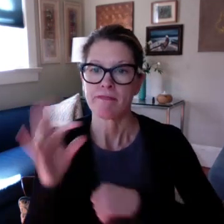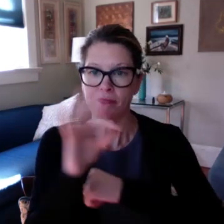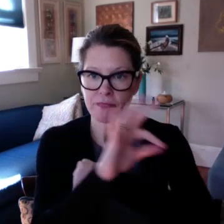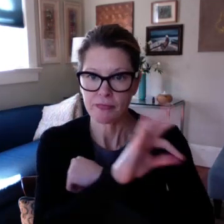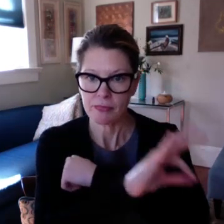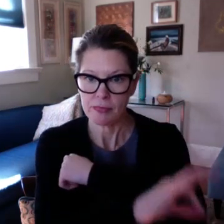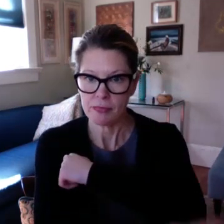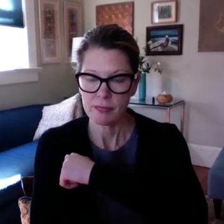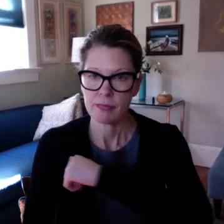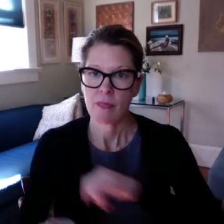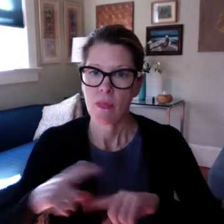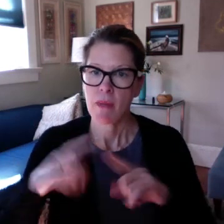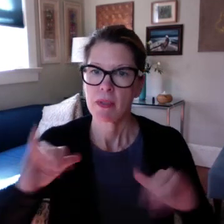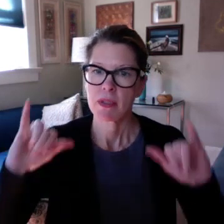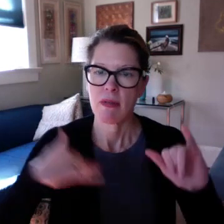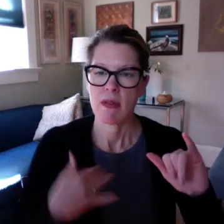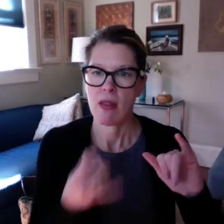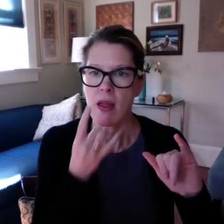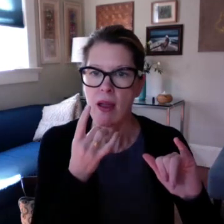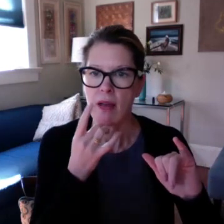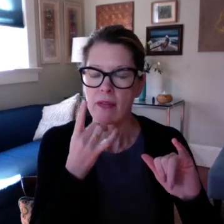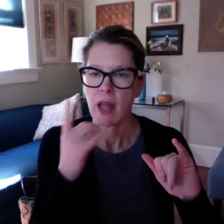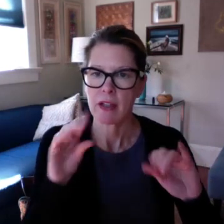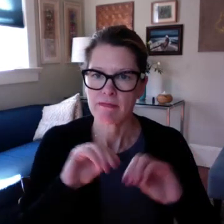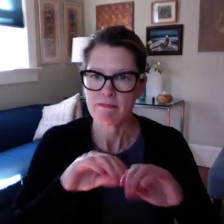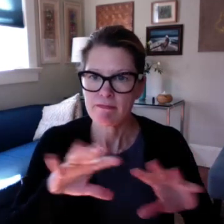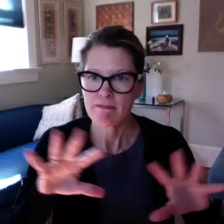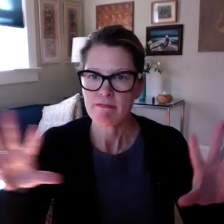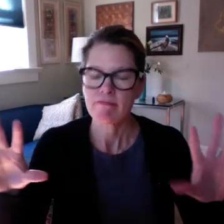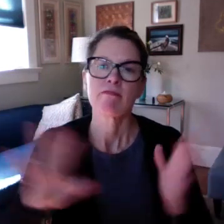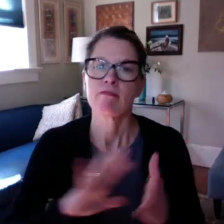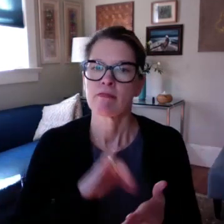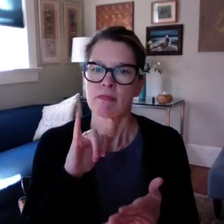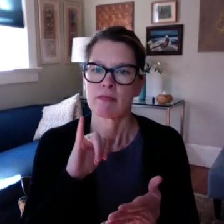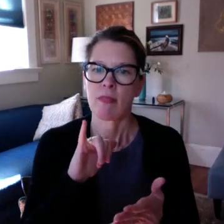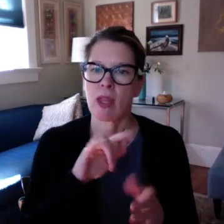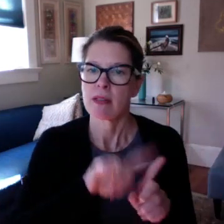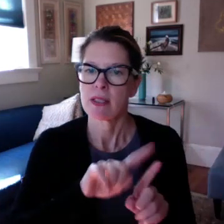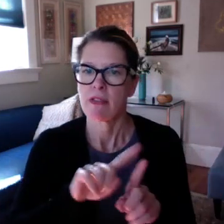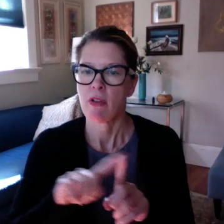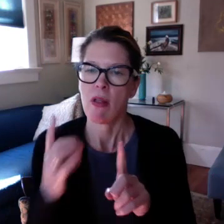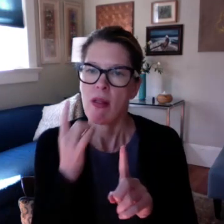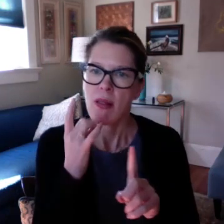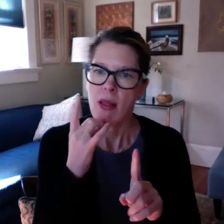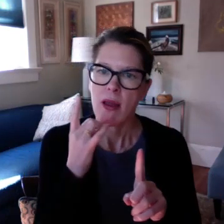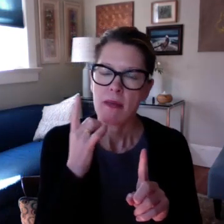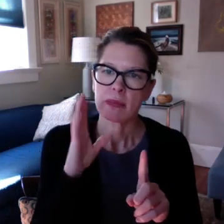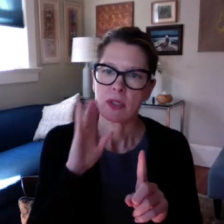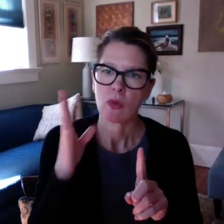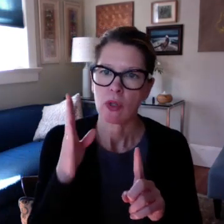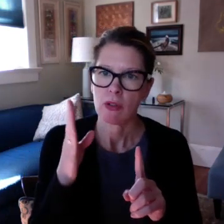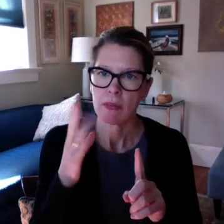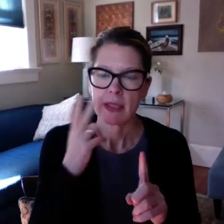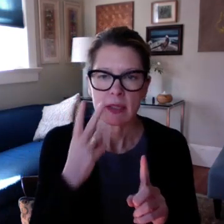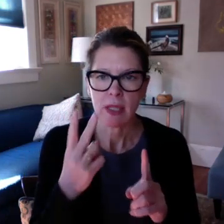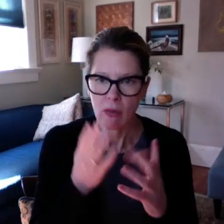comes, but light shines forth. The lamps are lit to pierce the